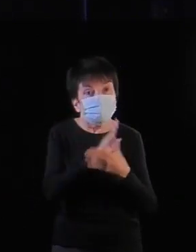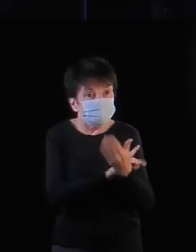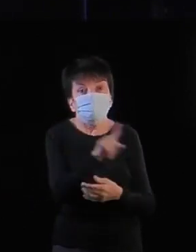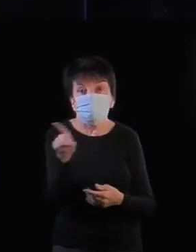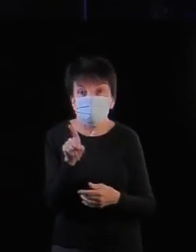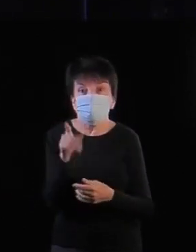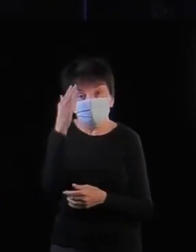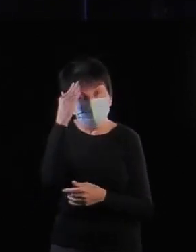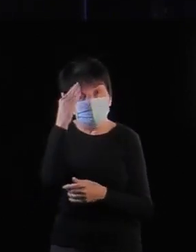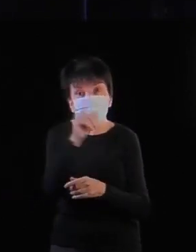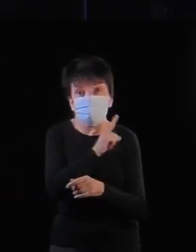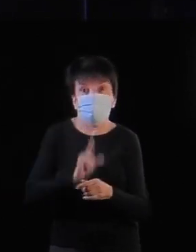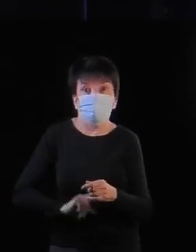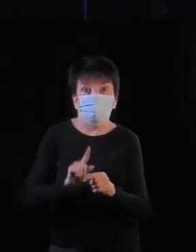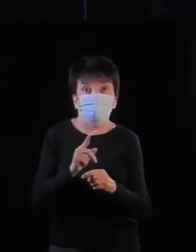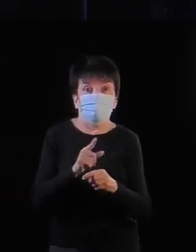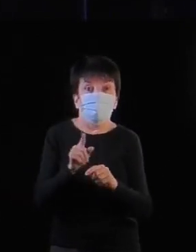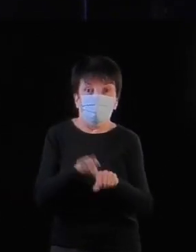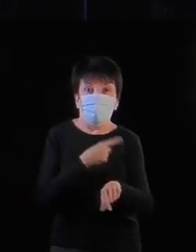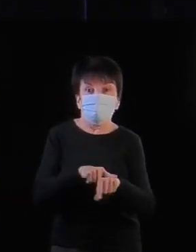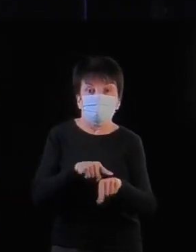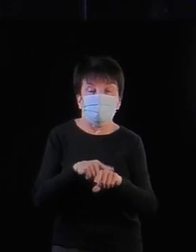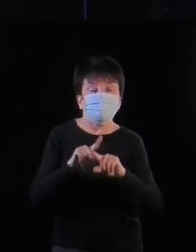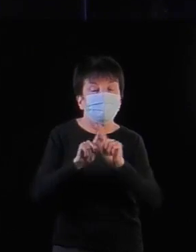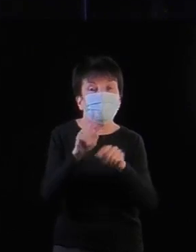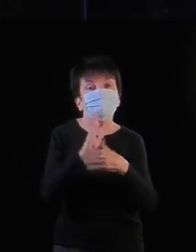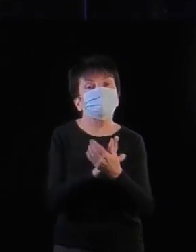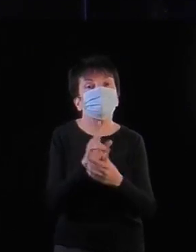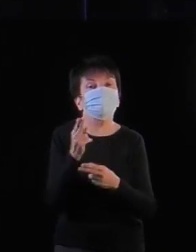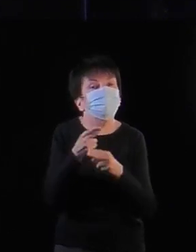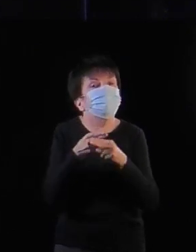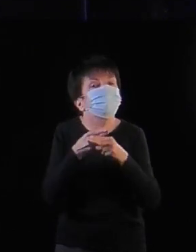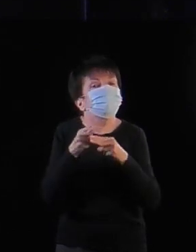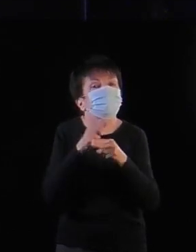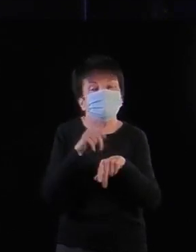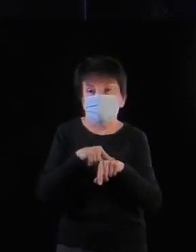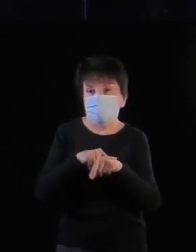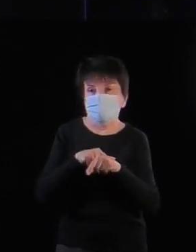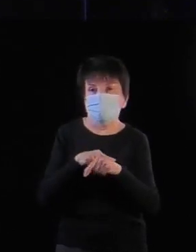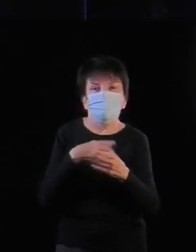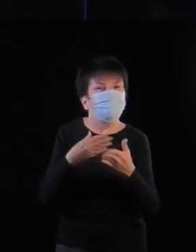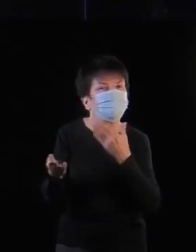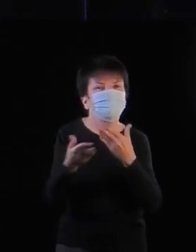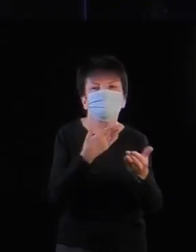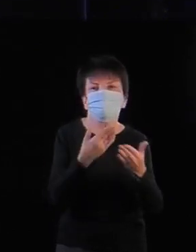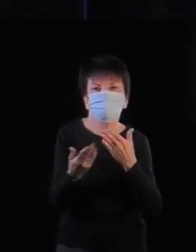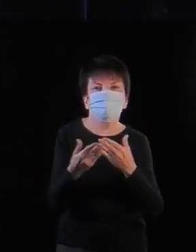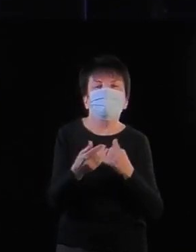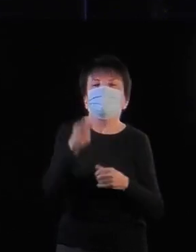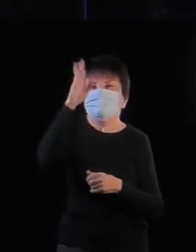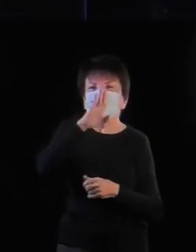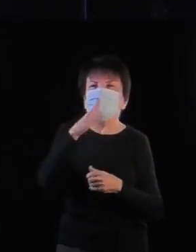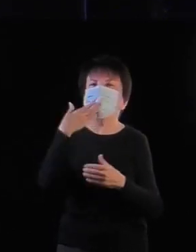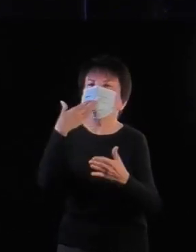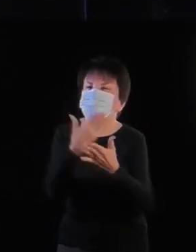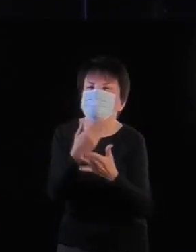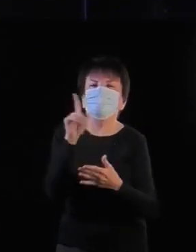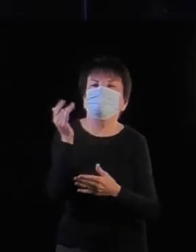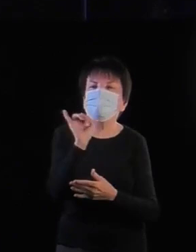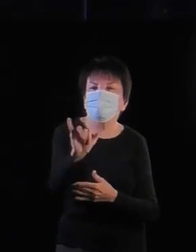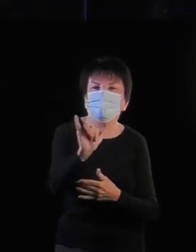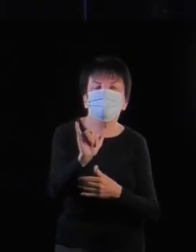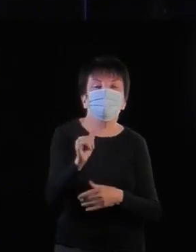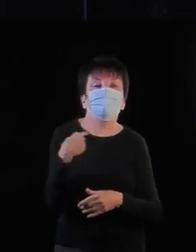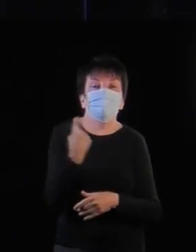you, you may have known the Lord for a short time, or whatever the case is. The fact is that God is good always. And so we need to